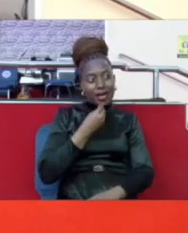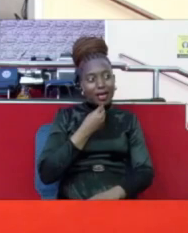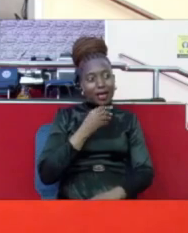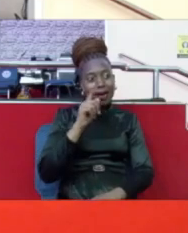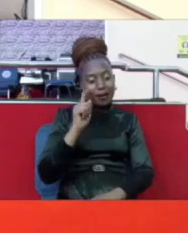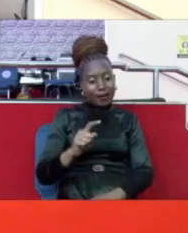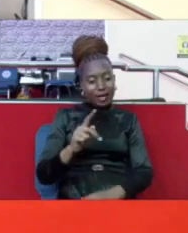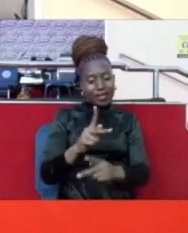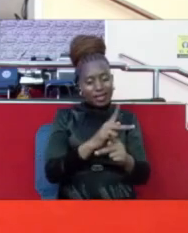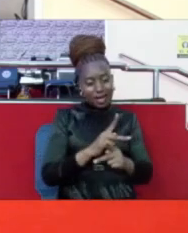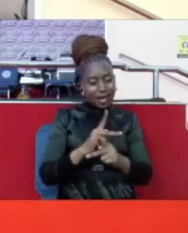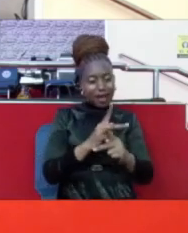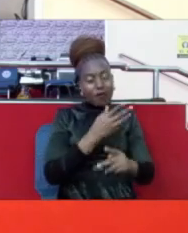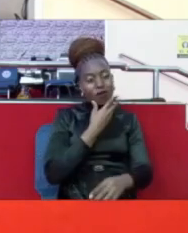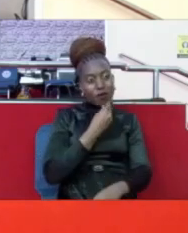women? Let me